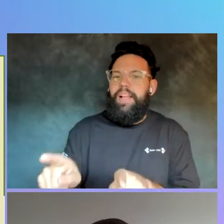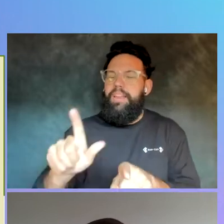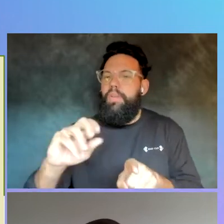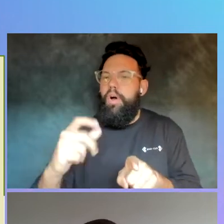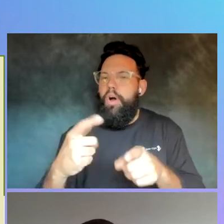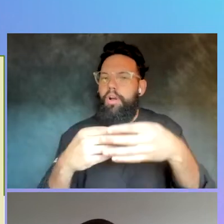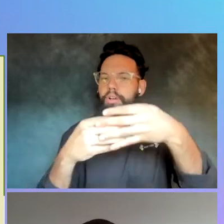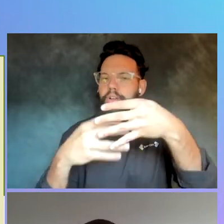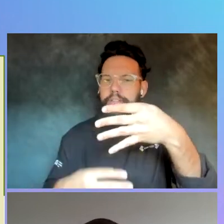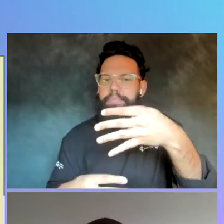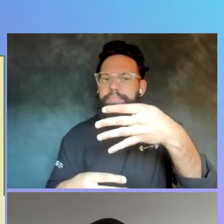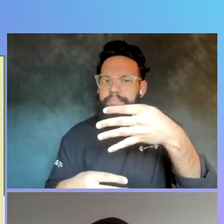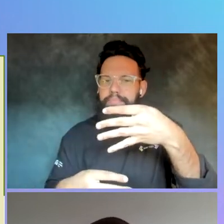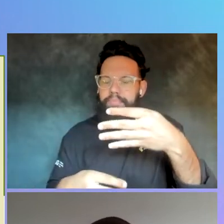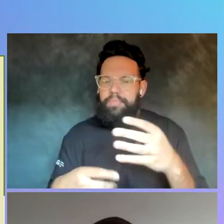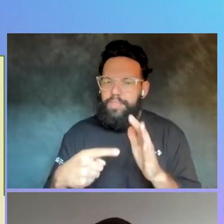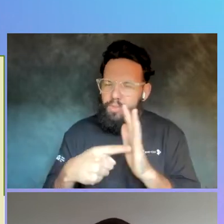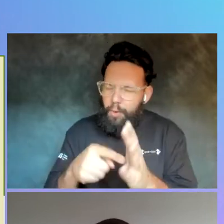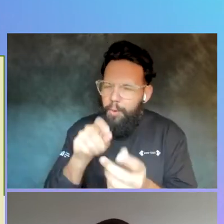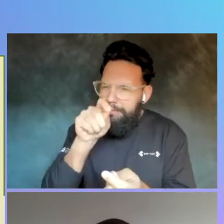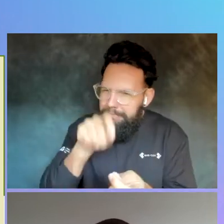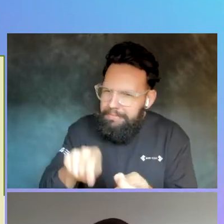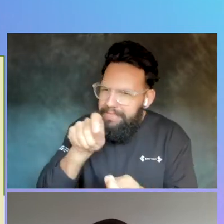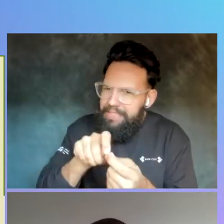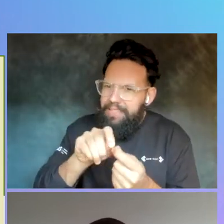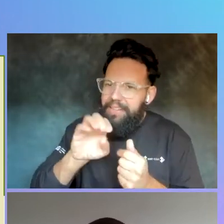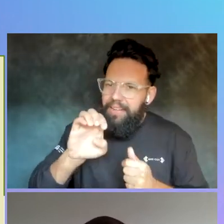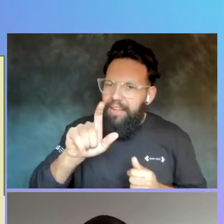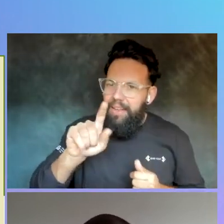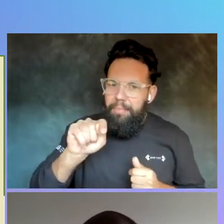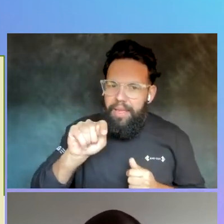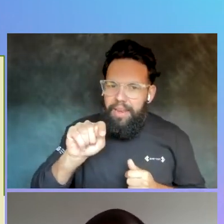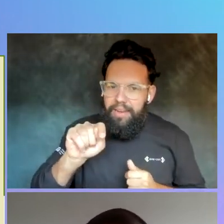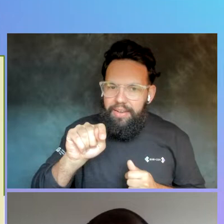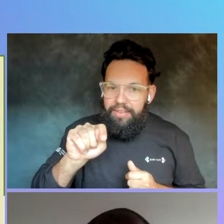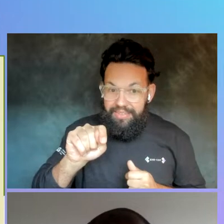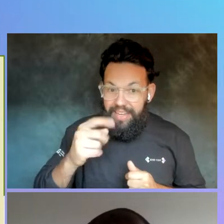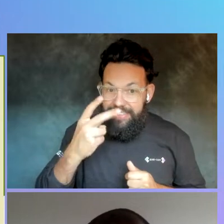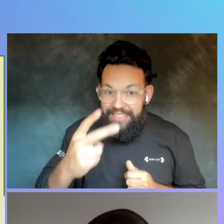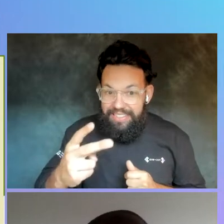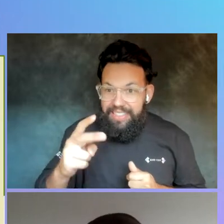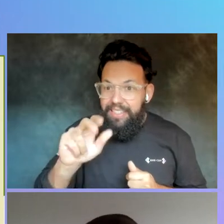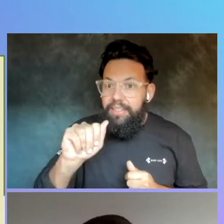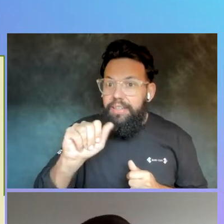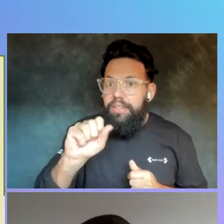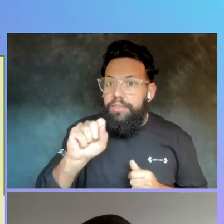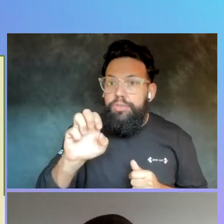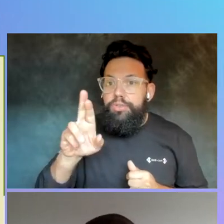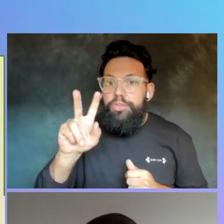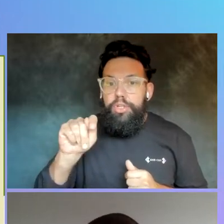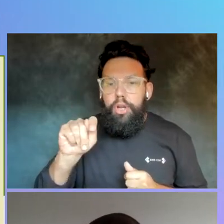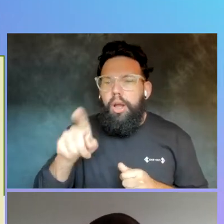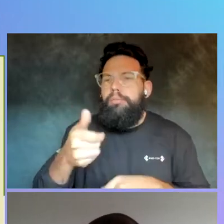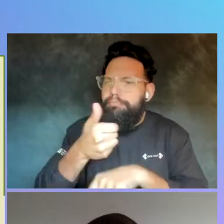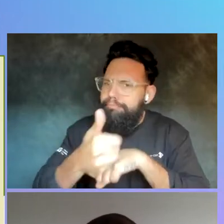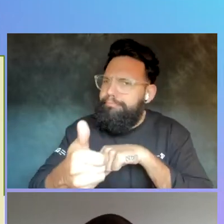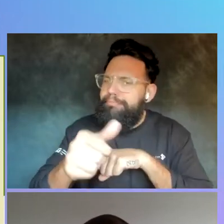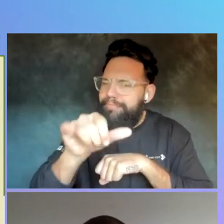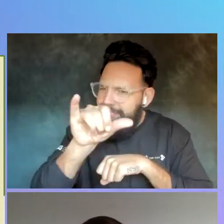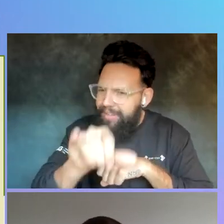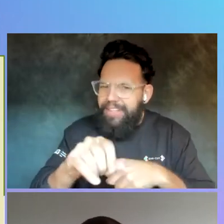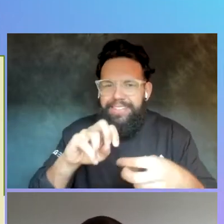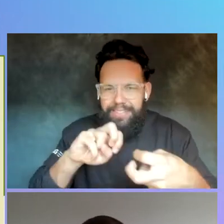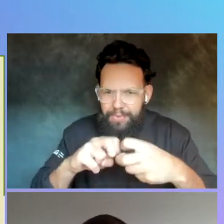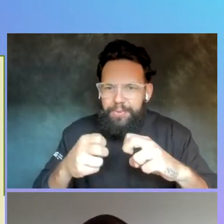the offending element of the component is highlighted. Even in the case of multiple